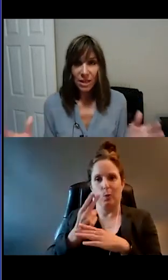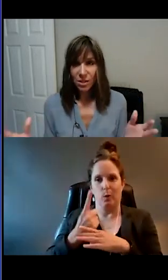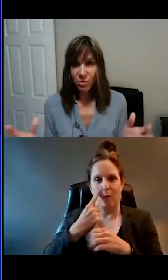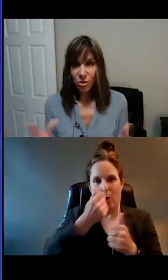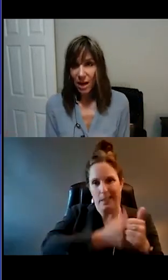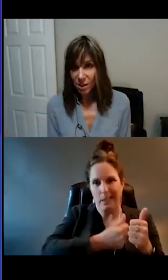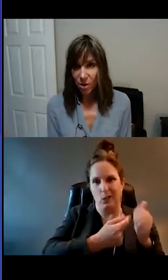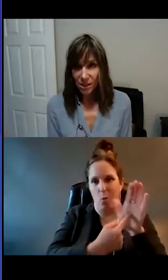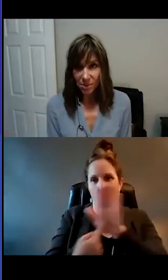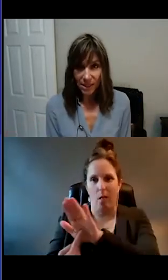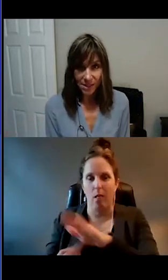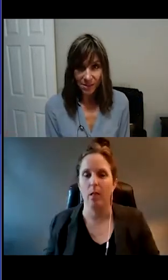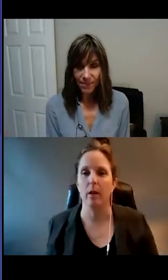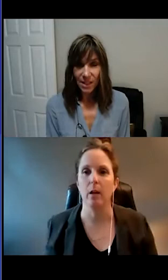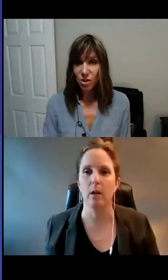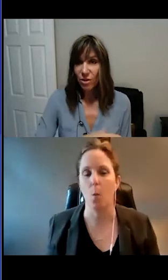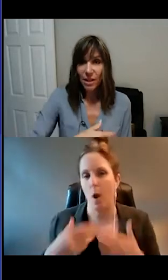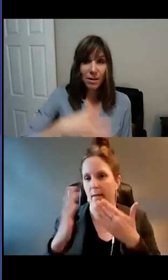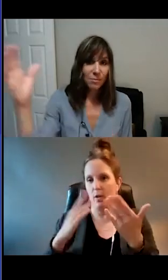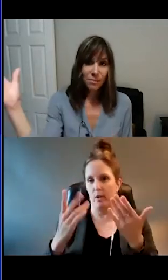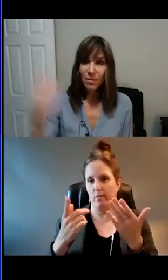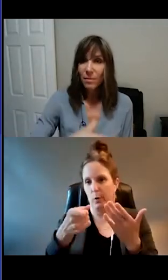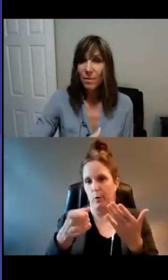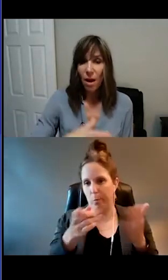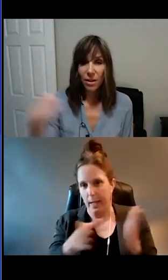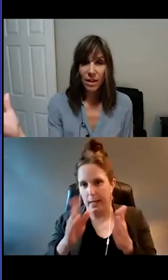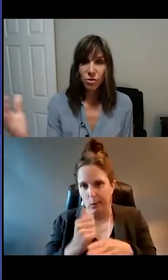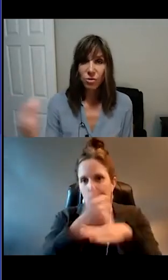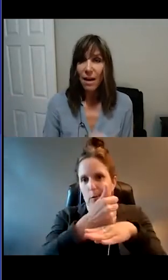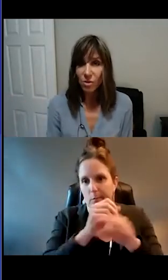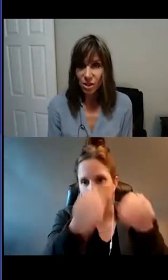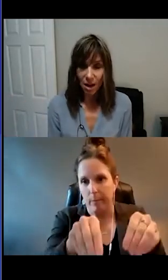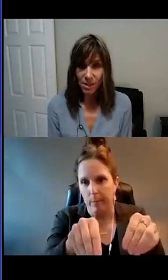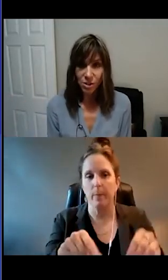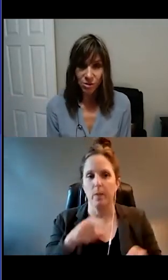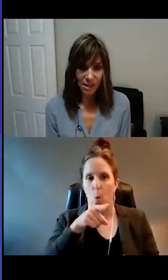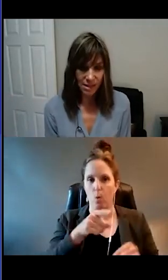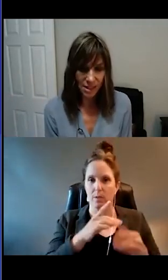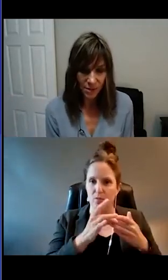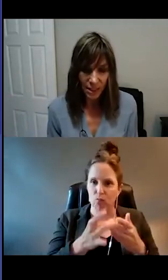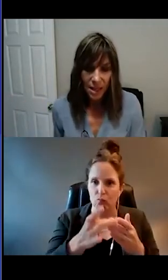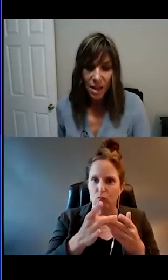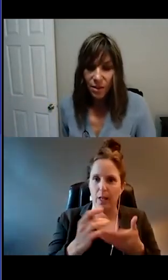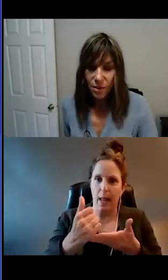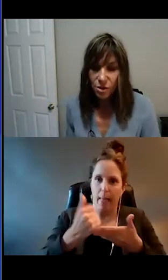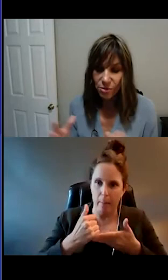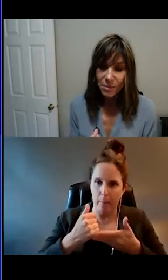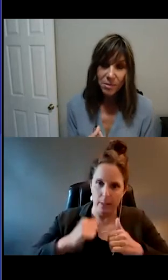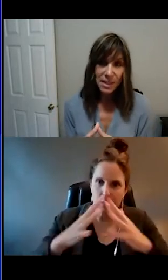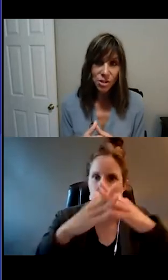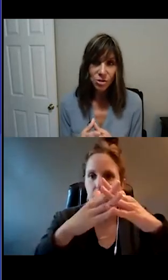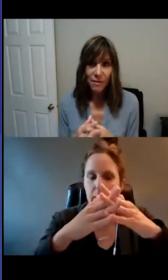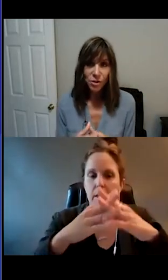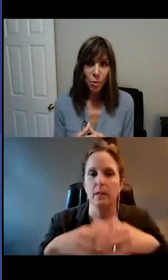or whatever it is that we're trying to put into place. These are the drivers that help us do that successfully. There's